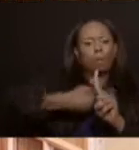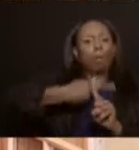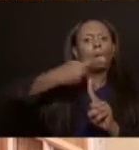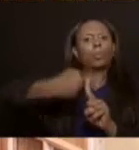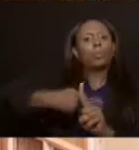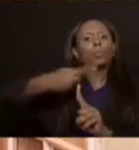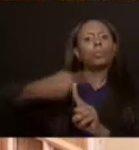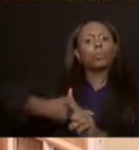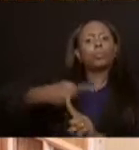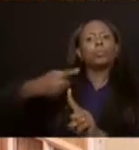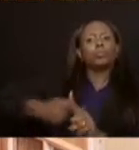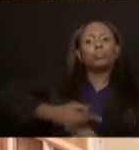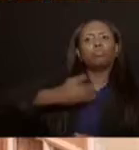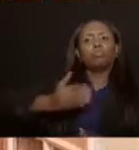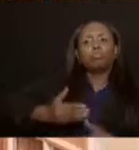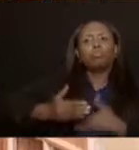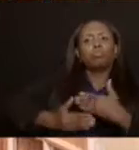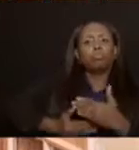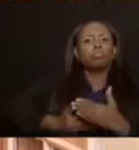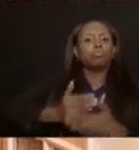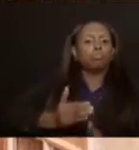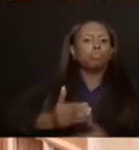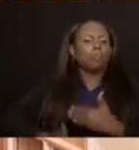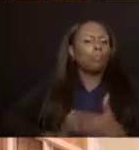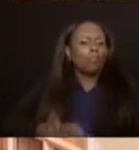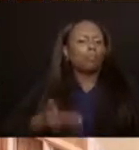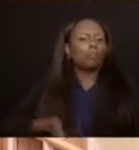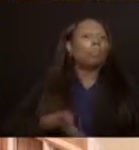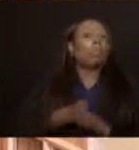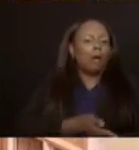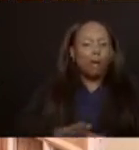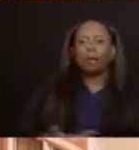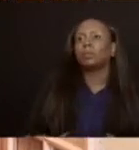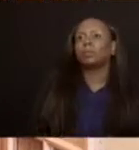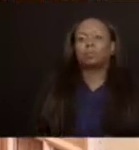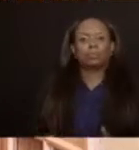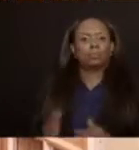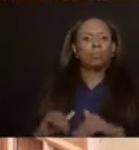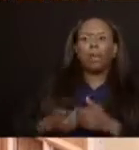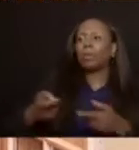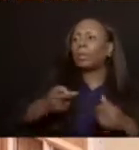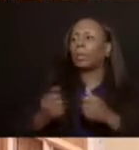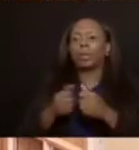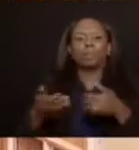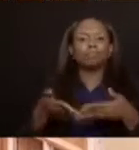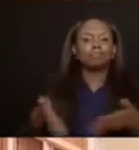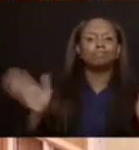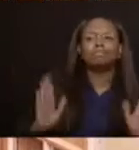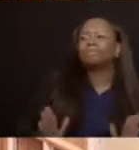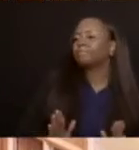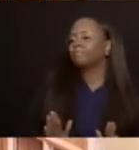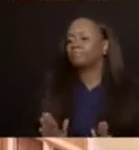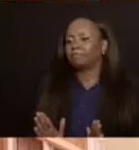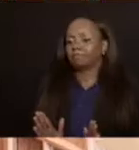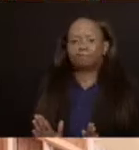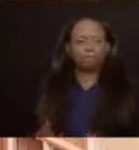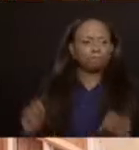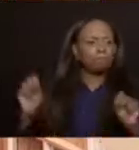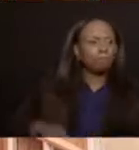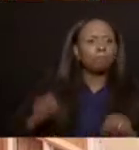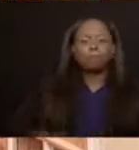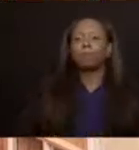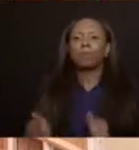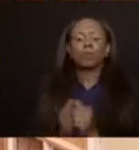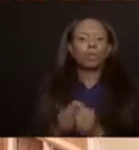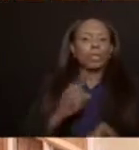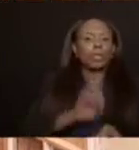with facilities as we have at Harrison's Point and elsewhere in the country, deal with having expanded medical capacity through the